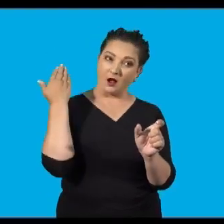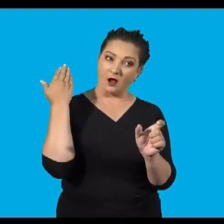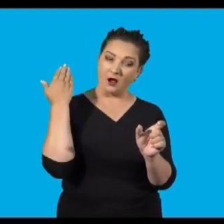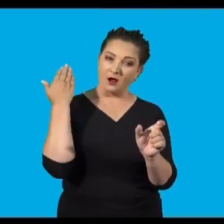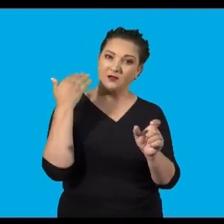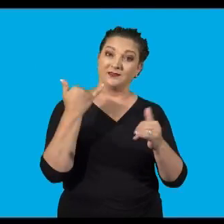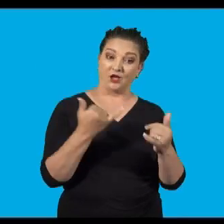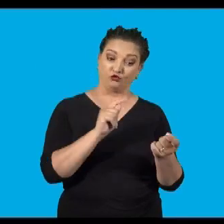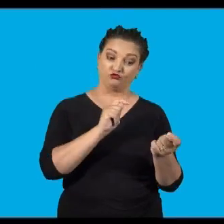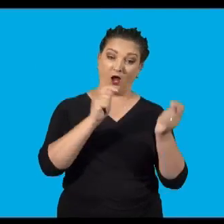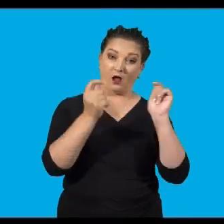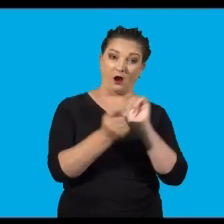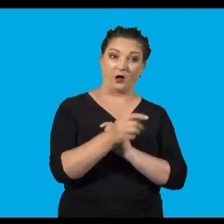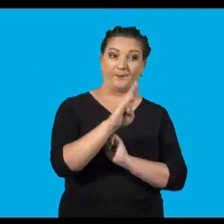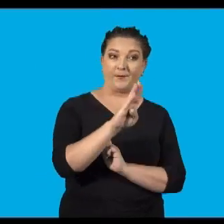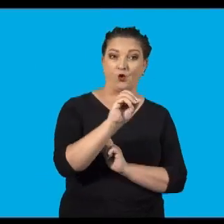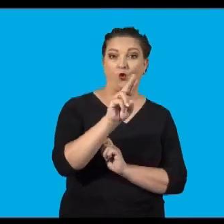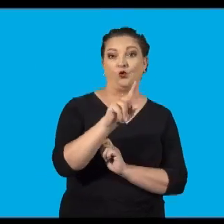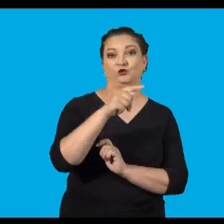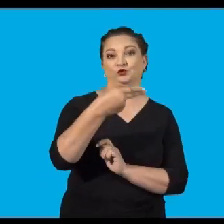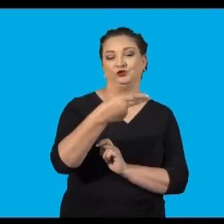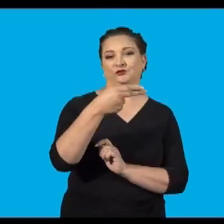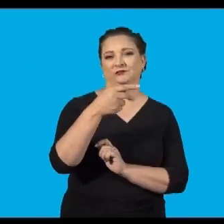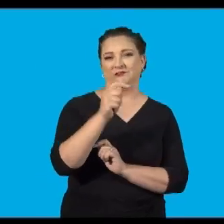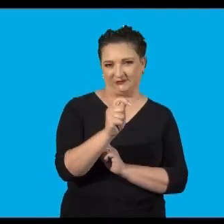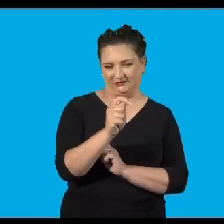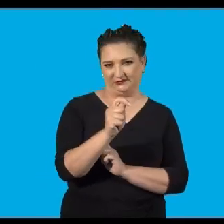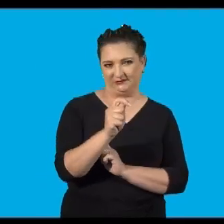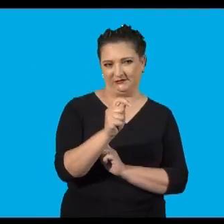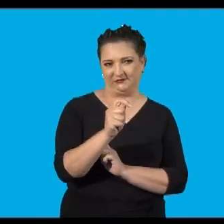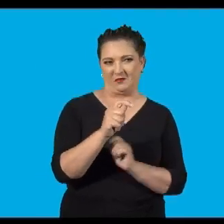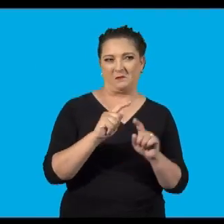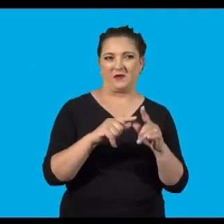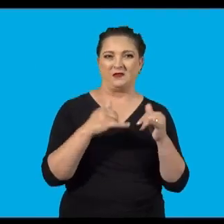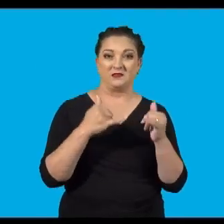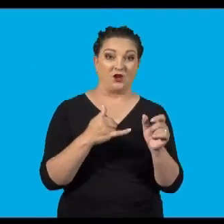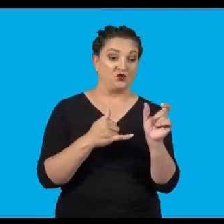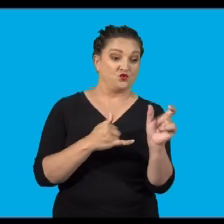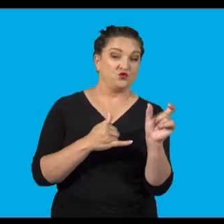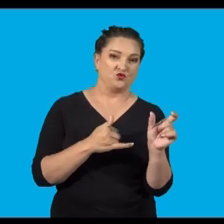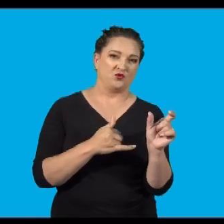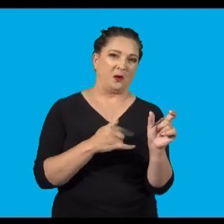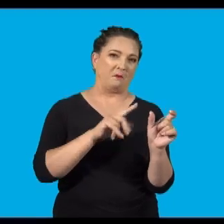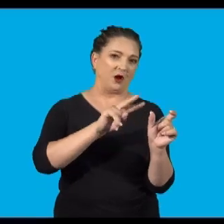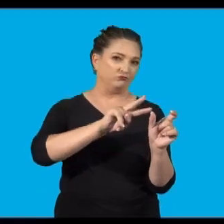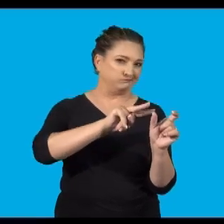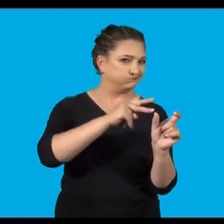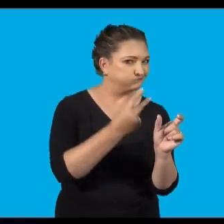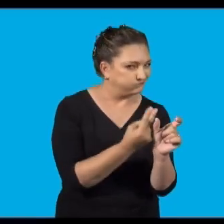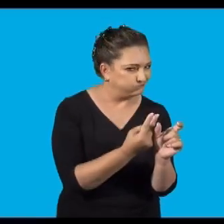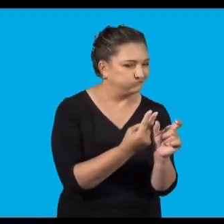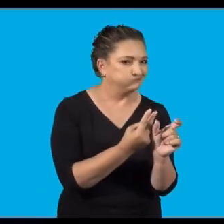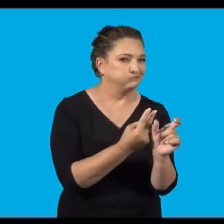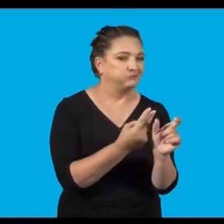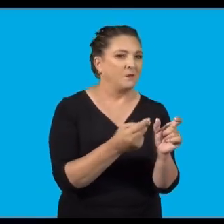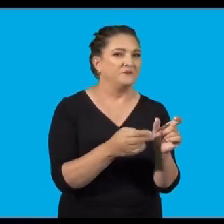so buys goes to bought. All right, this is those irregular verbs where the root form of the word is going to change